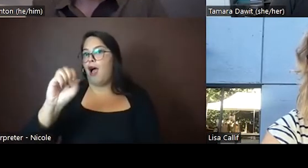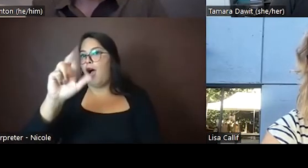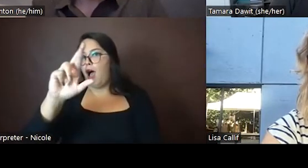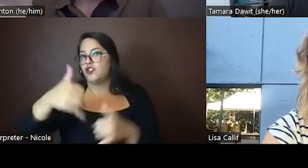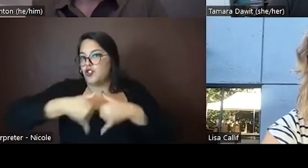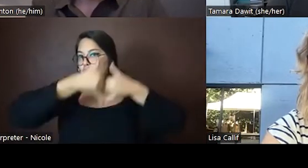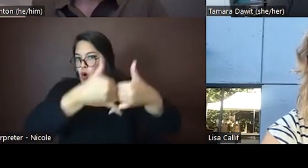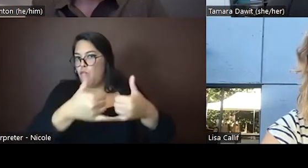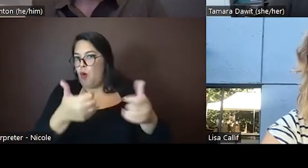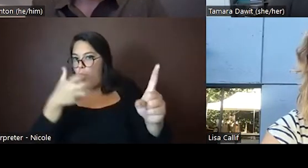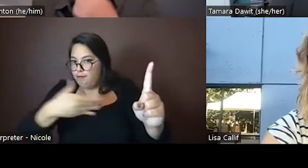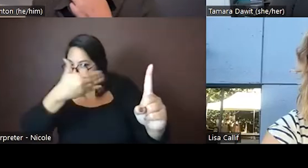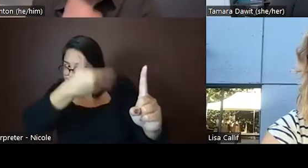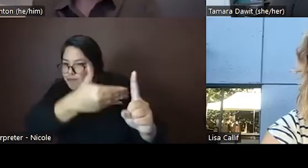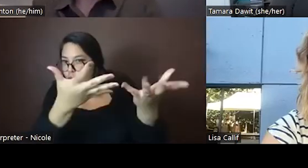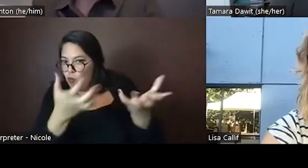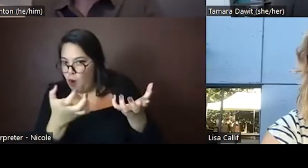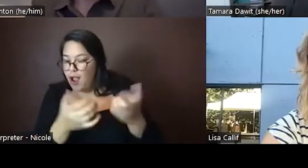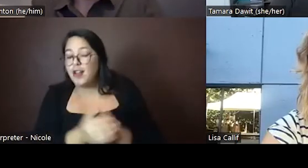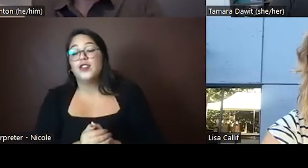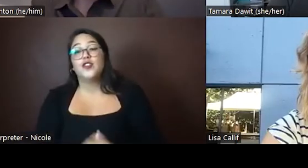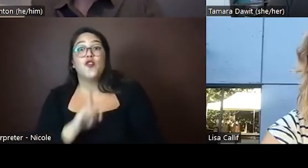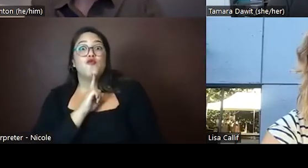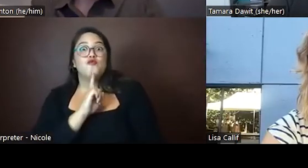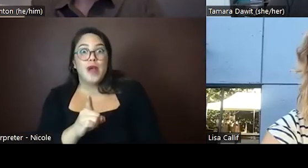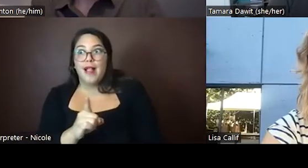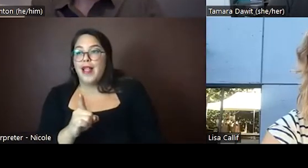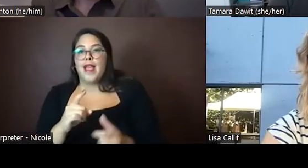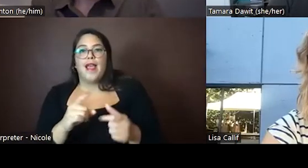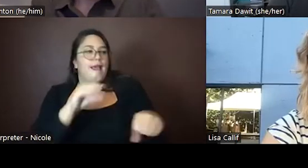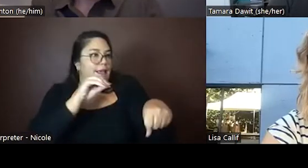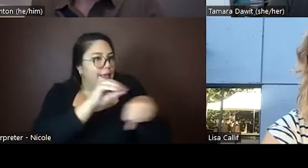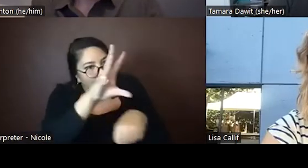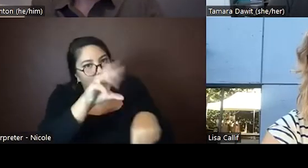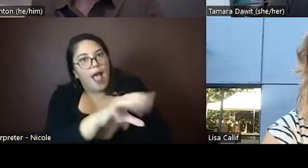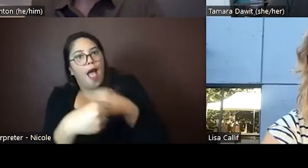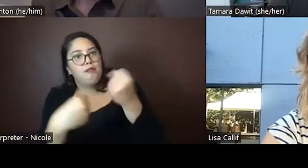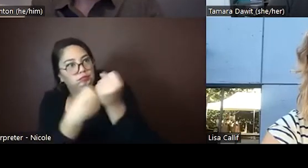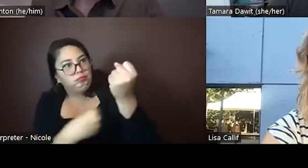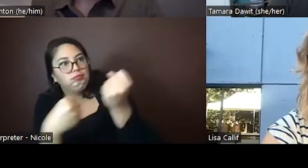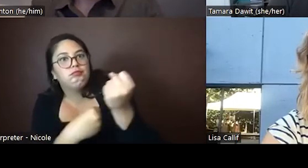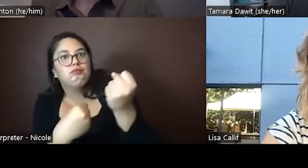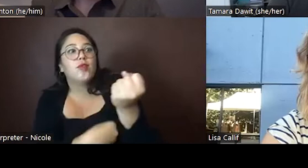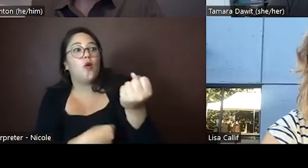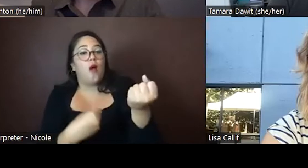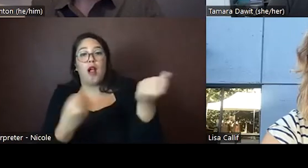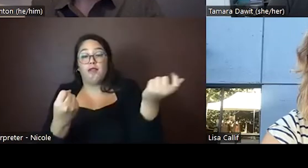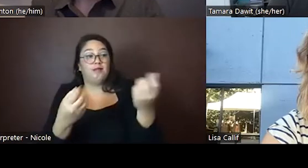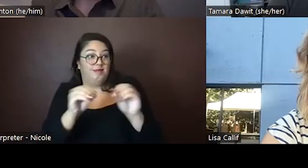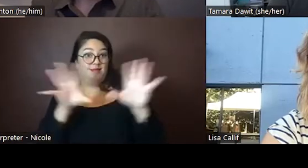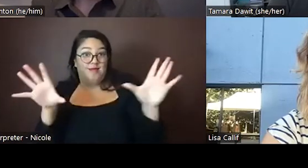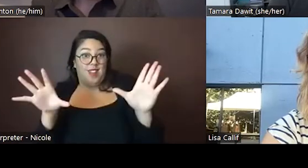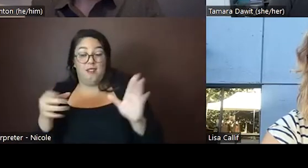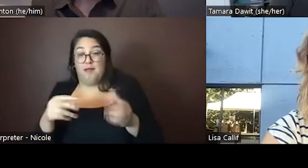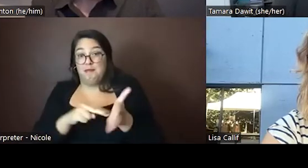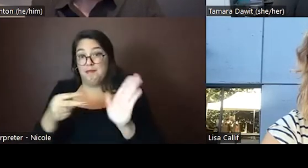of all of that advice and all that advocacy that we give is advocating for the filmmaker. That's your